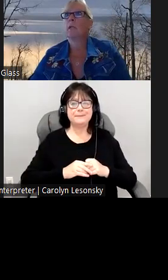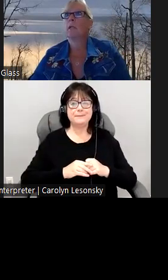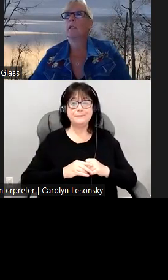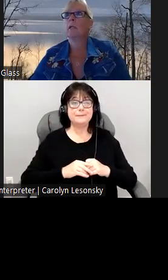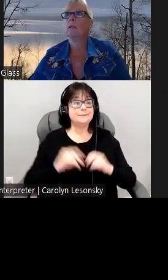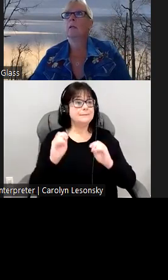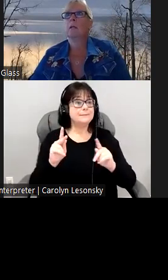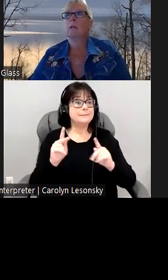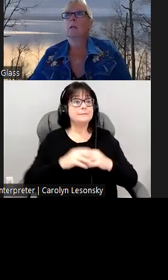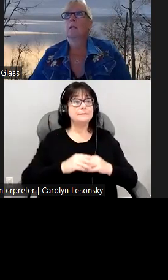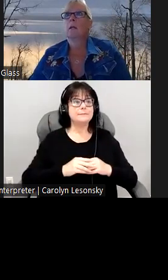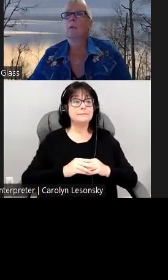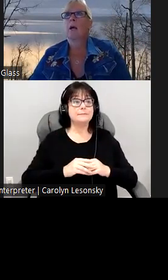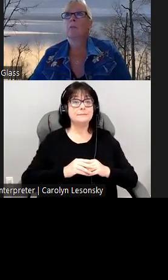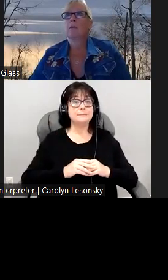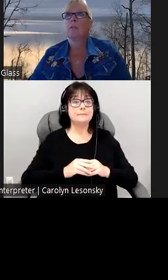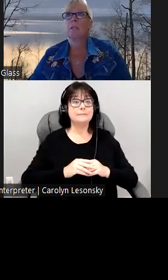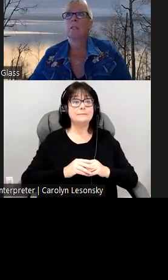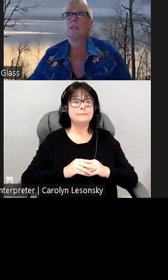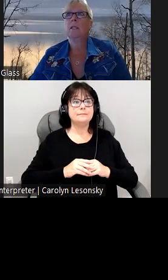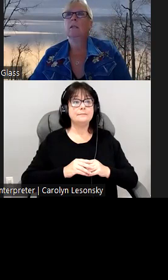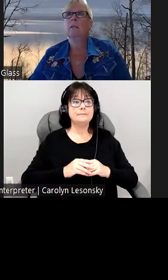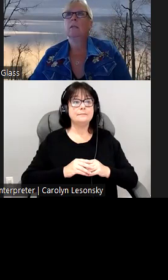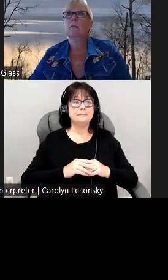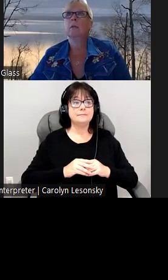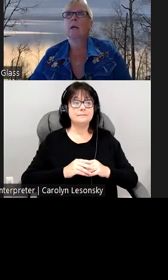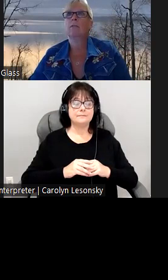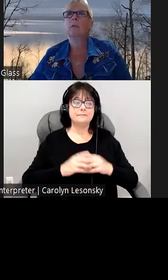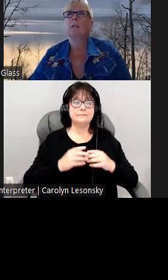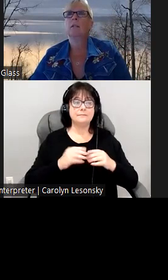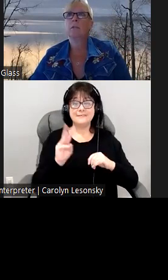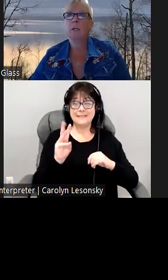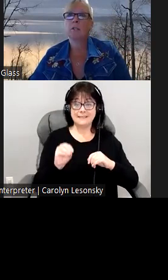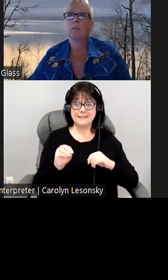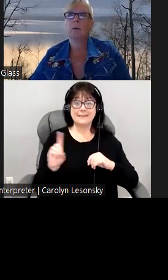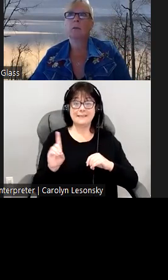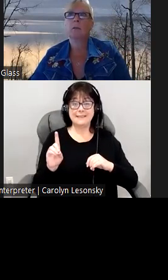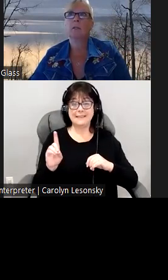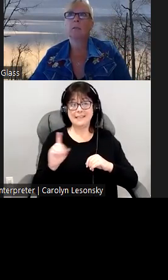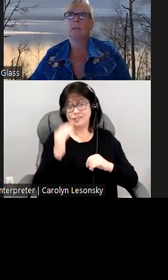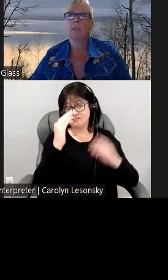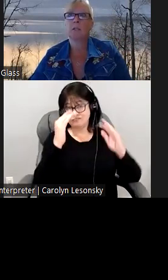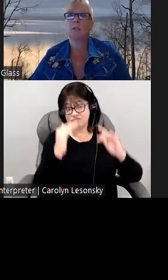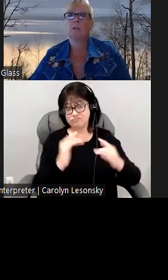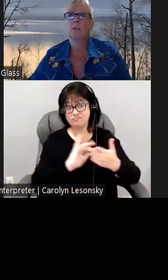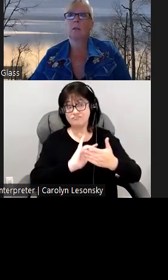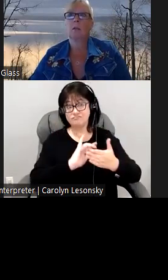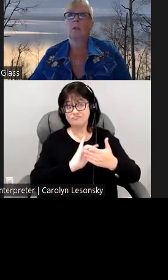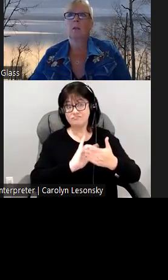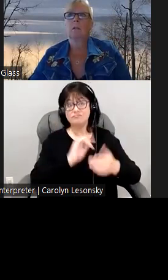Moving right along here, about halfway through 60D, we have information about